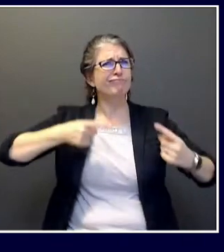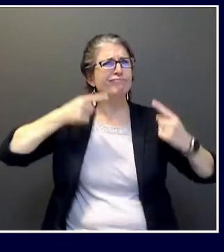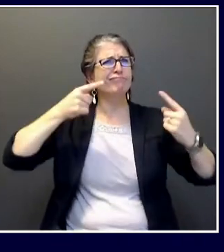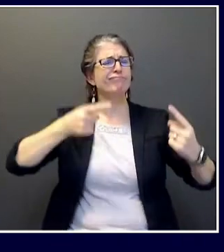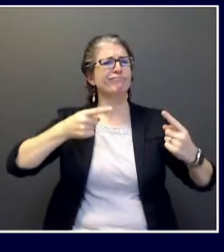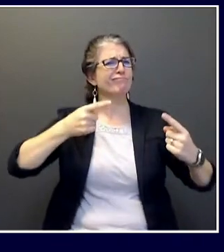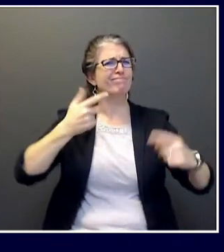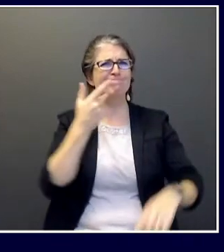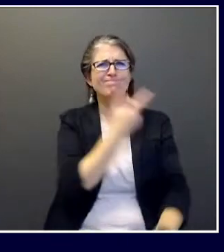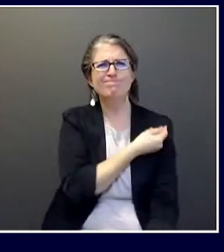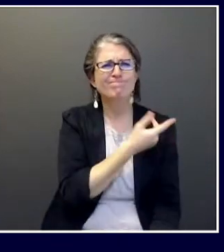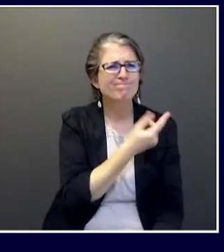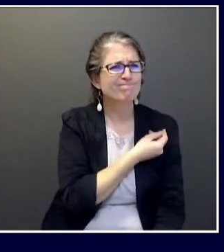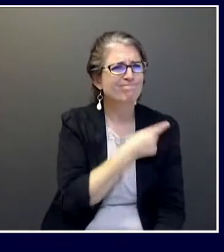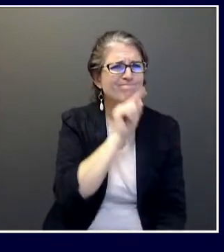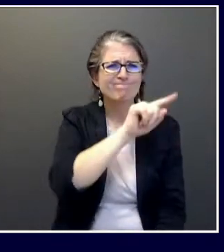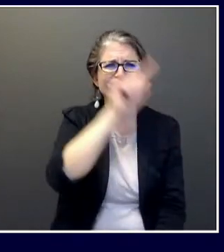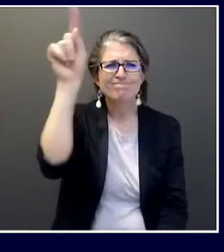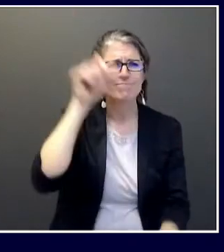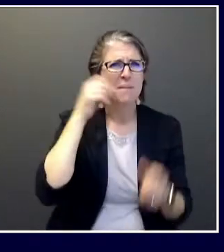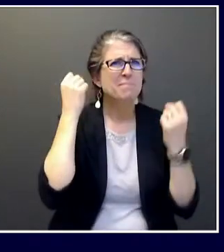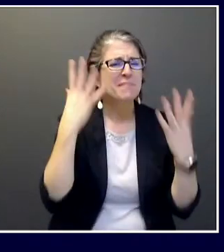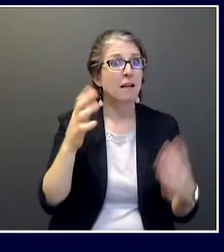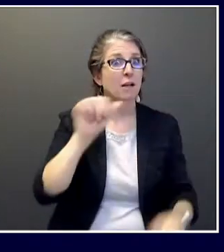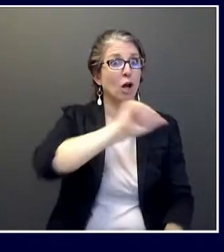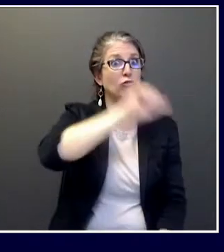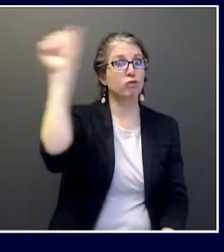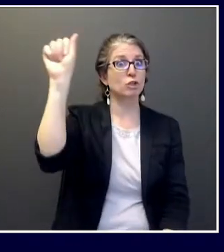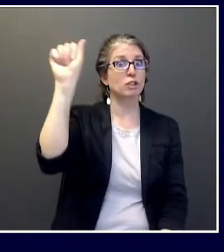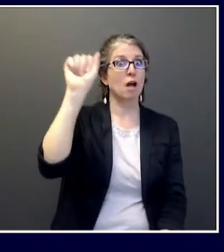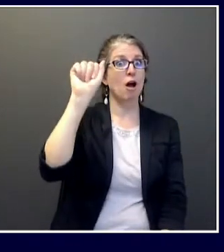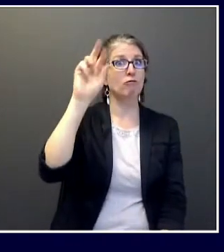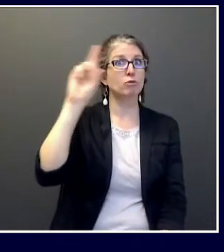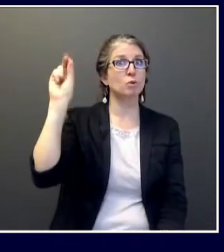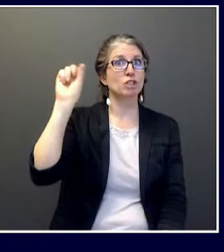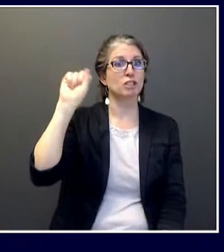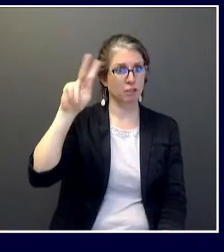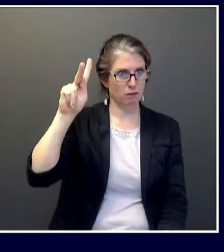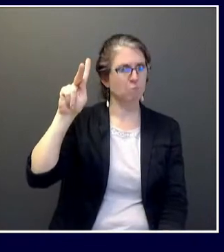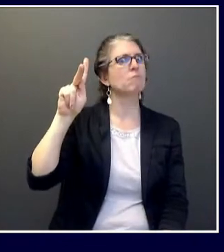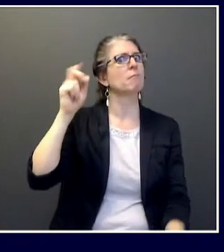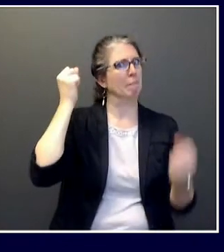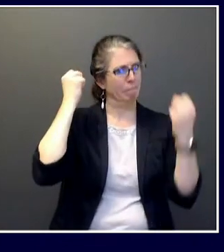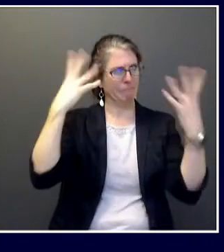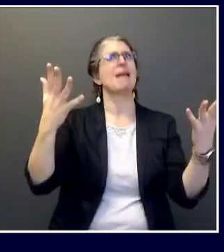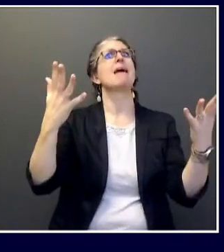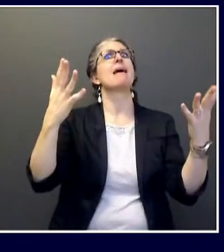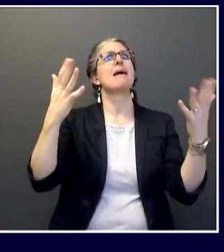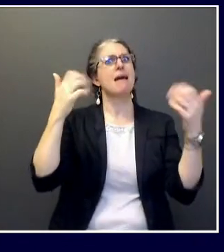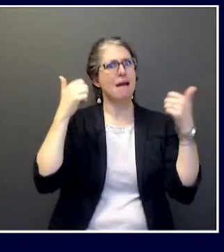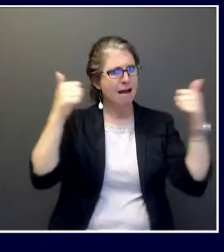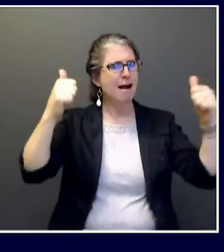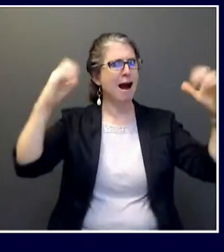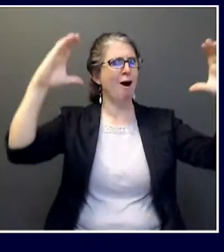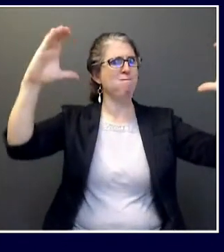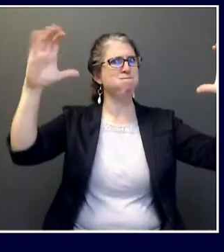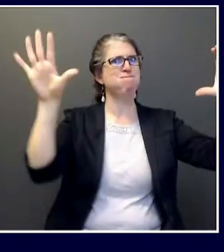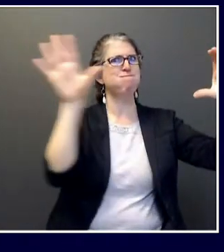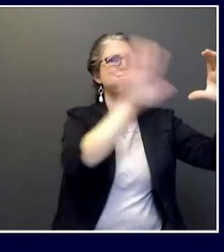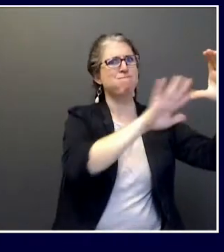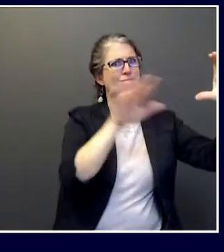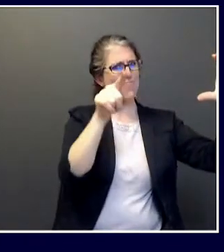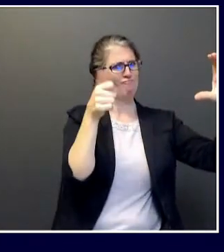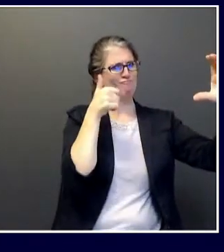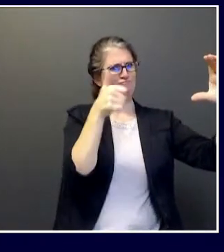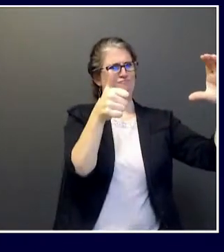some higher rates of vaccination. If that's still the case, could you talk to us to why that is? What is the difference with